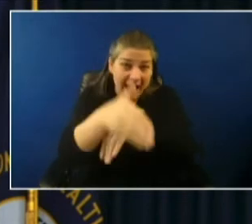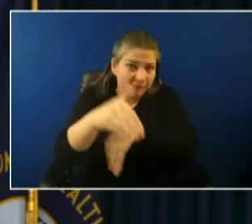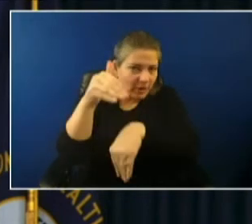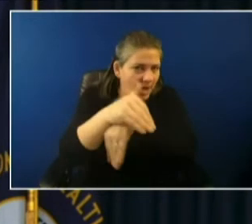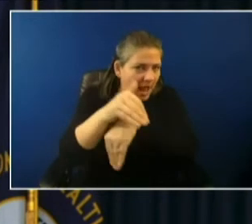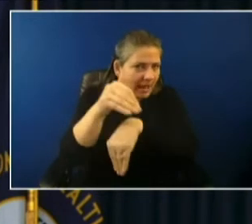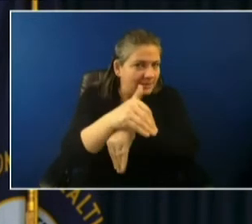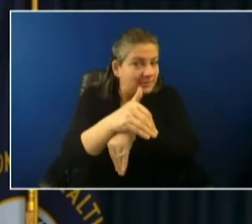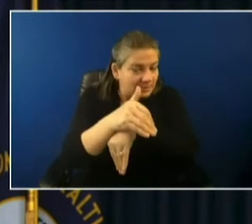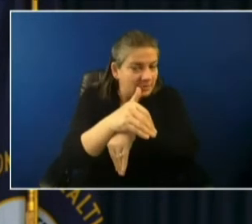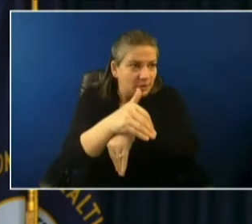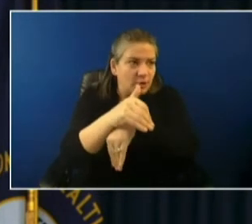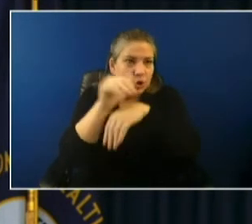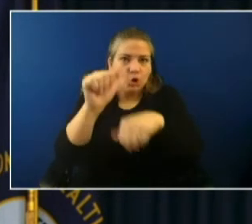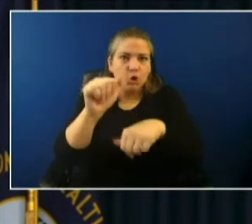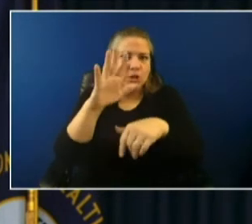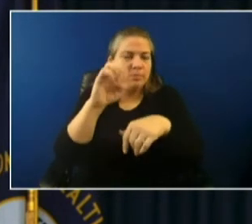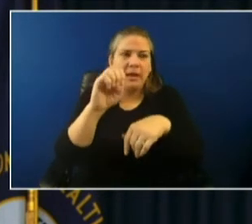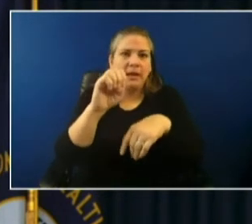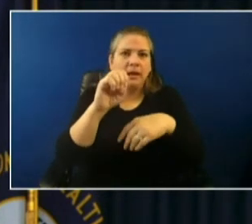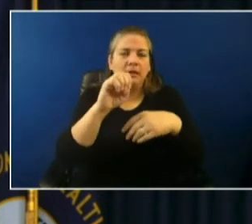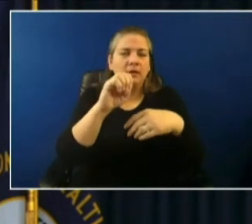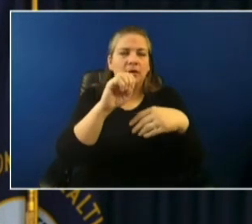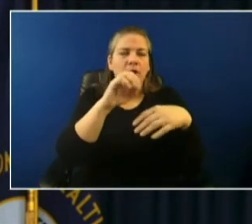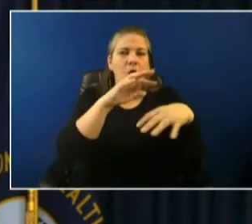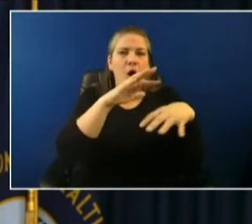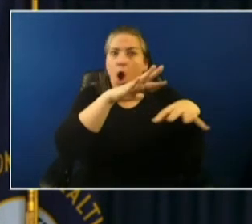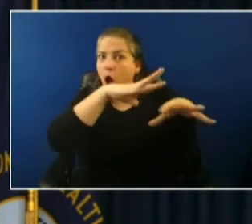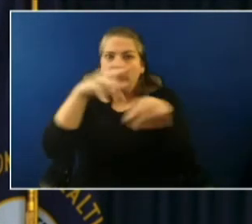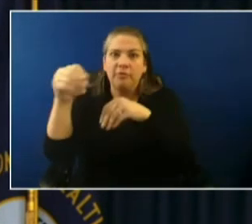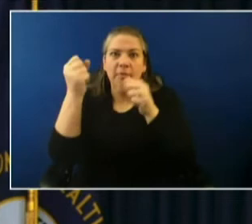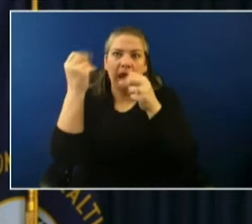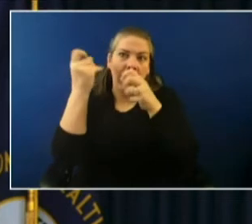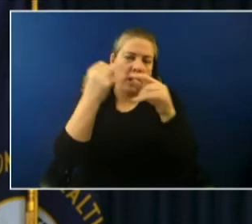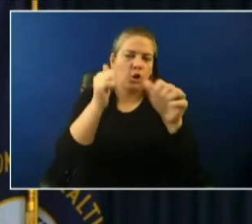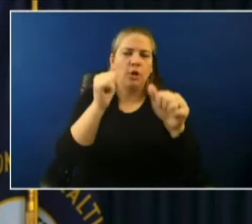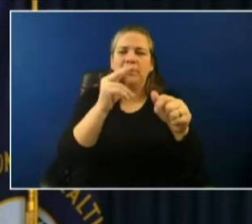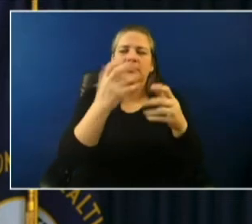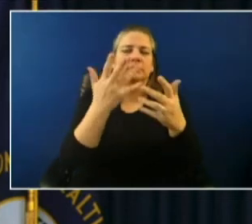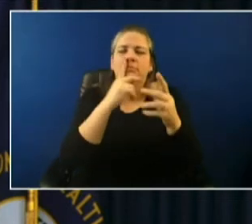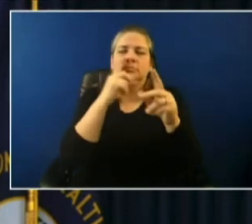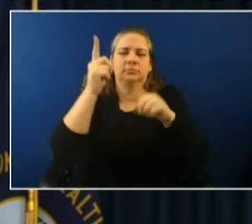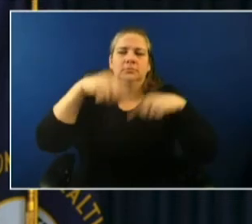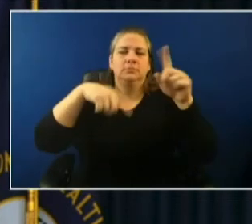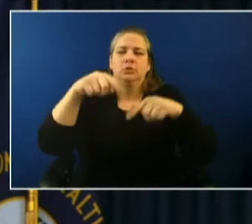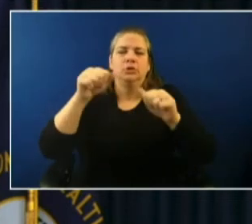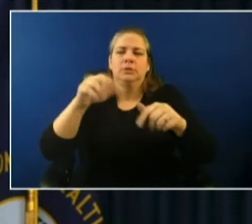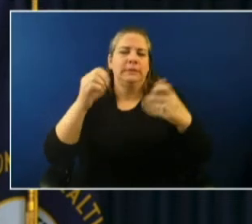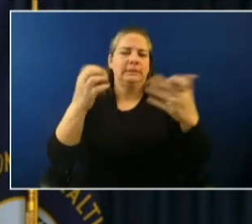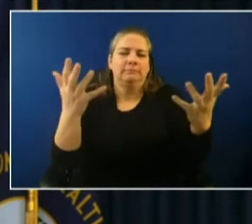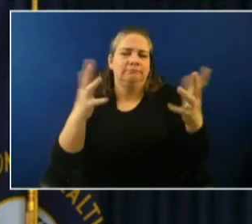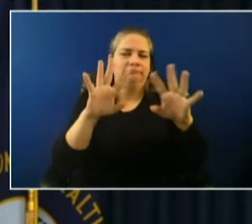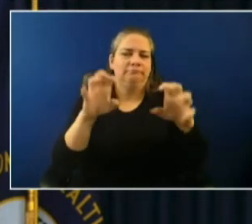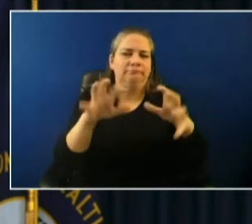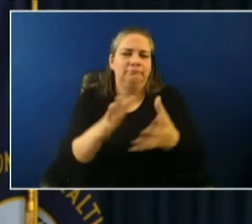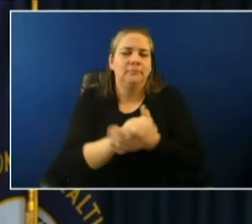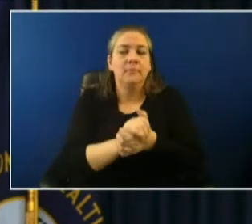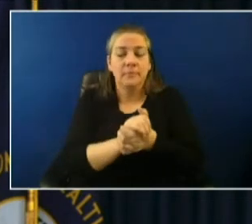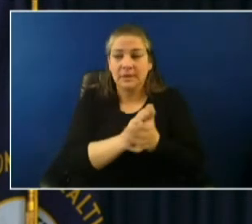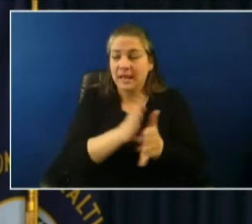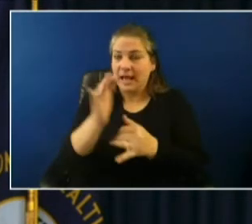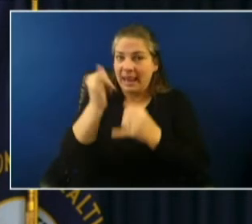could change drastically at different periods of time. Okay, Gil McClanahan with our last question.